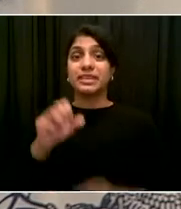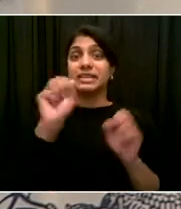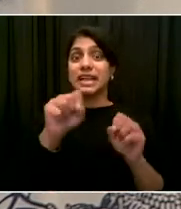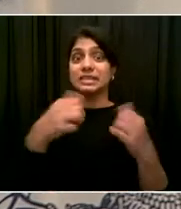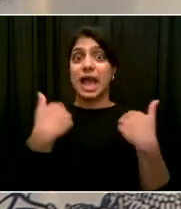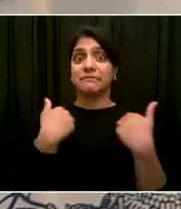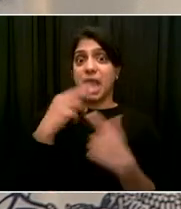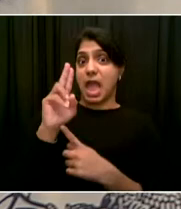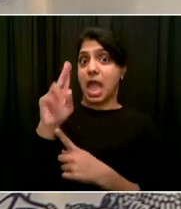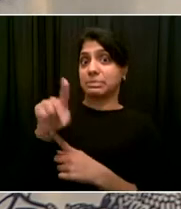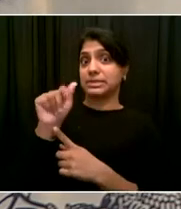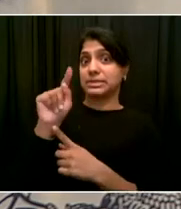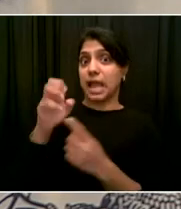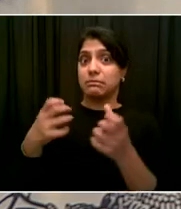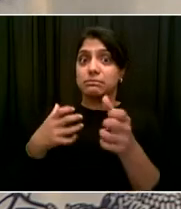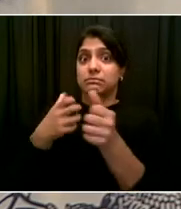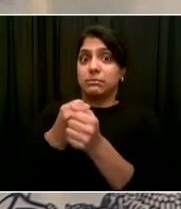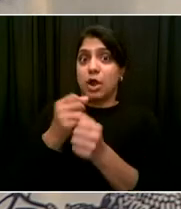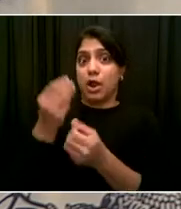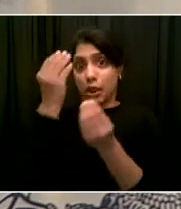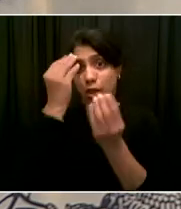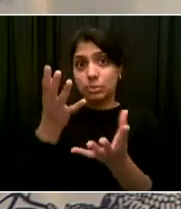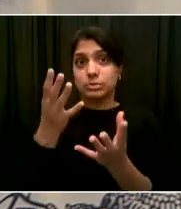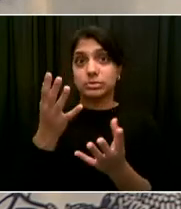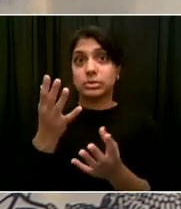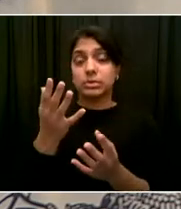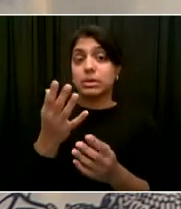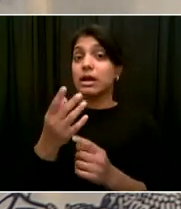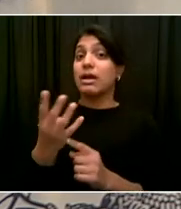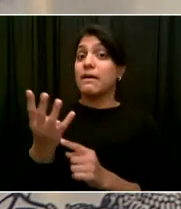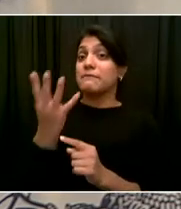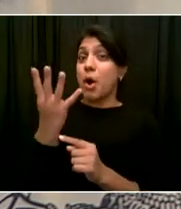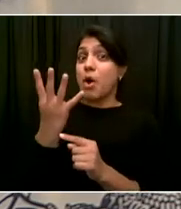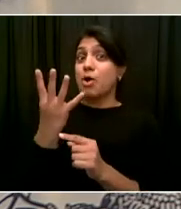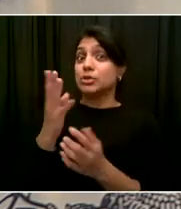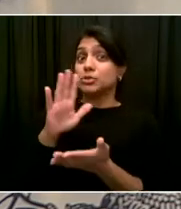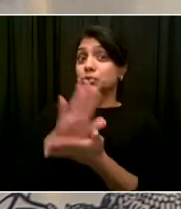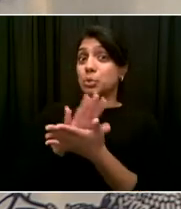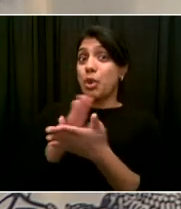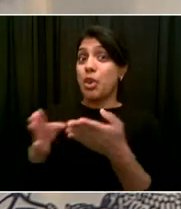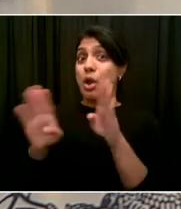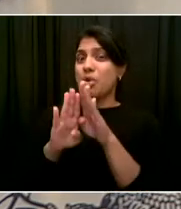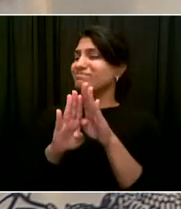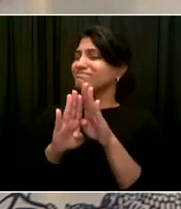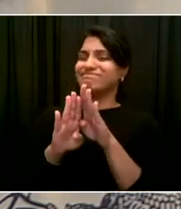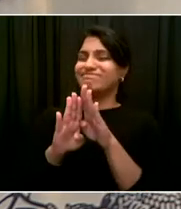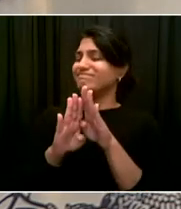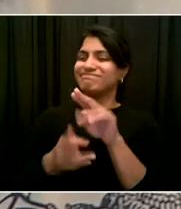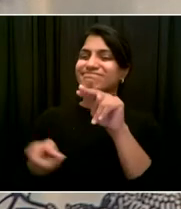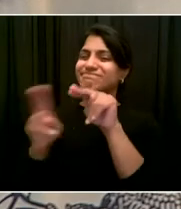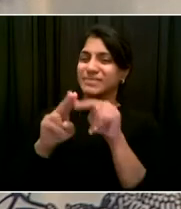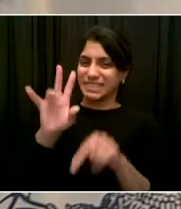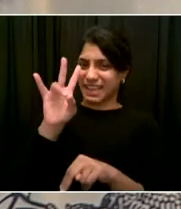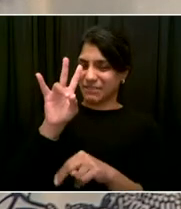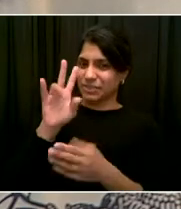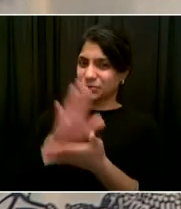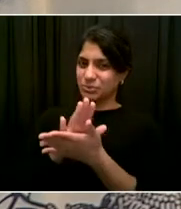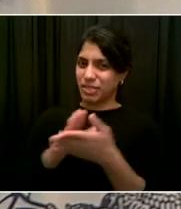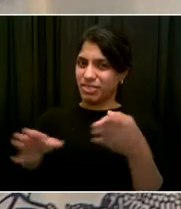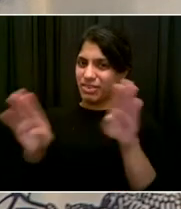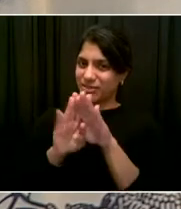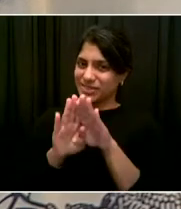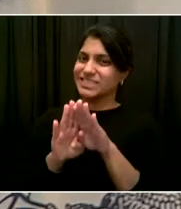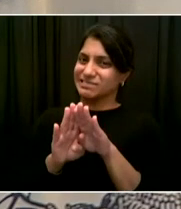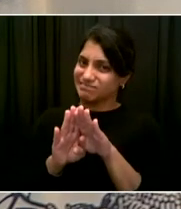of the 1,600. 7 schools, just to clarify that. Go ahead, Andrew. Yes. The question on the